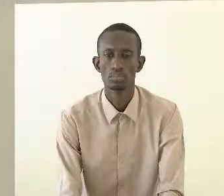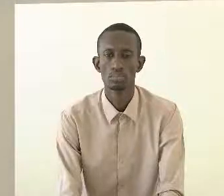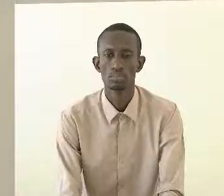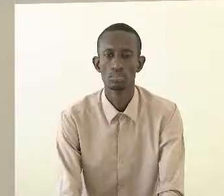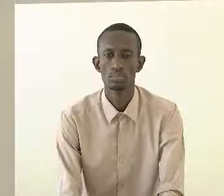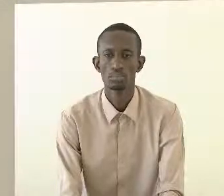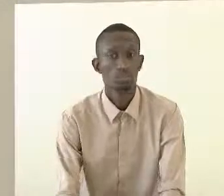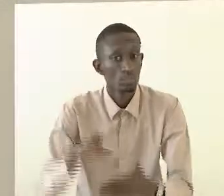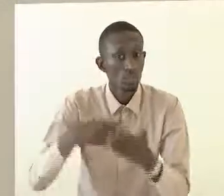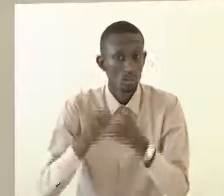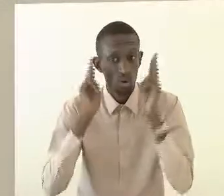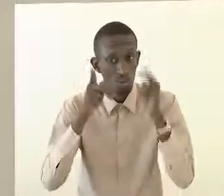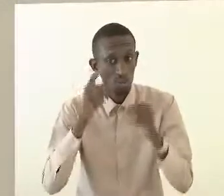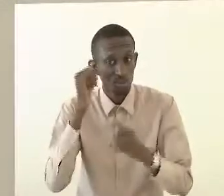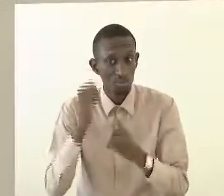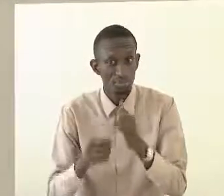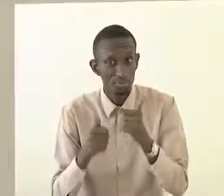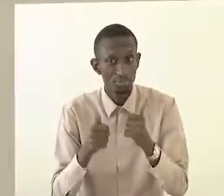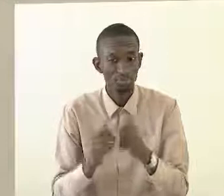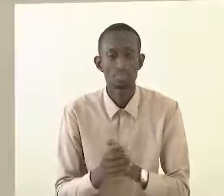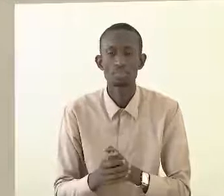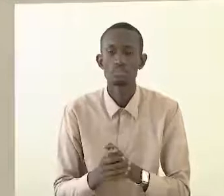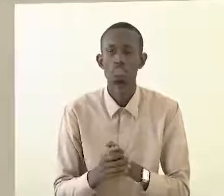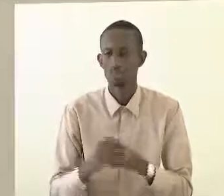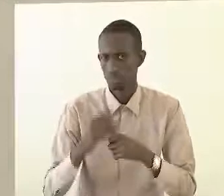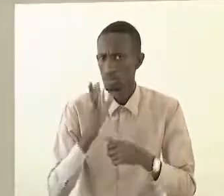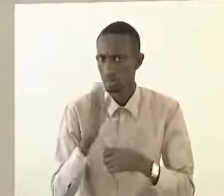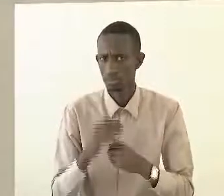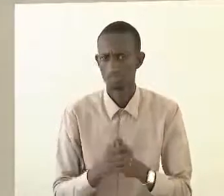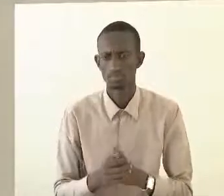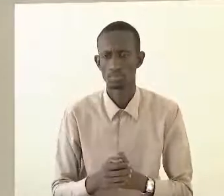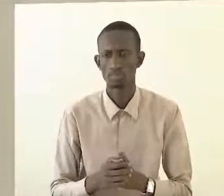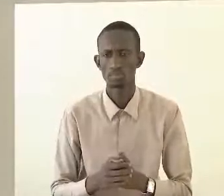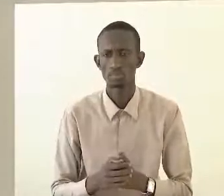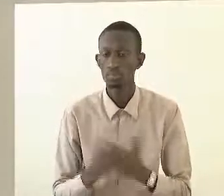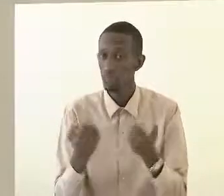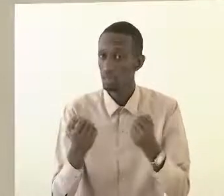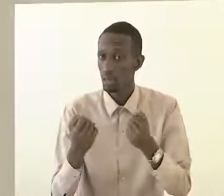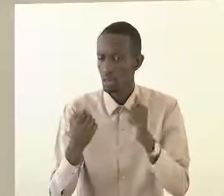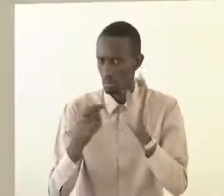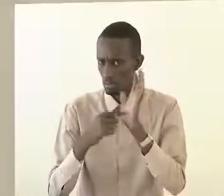Hope you are done, right? So let us have that example.